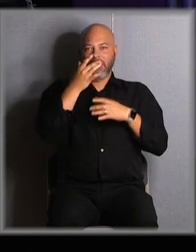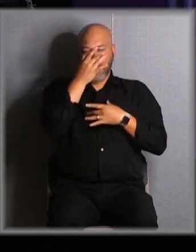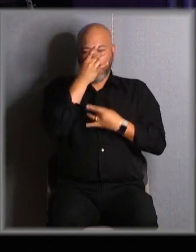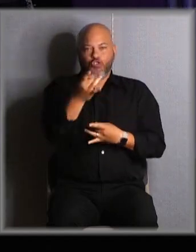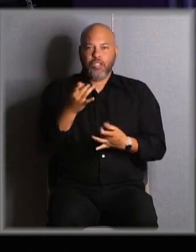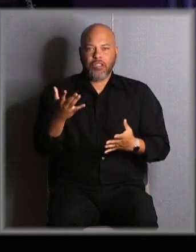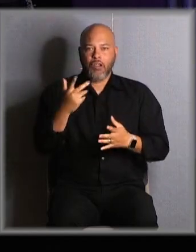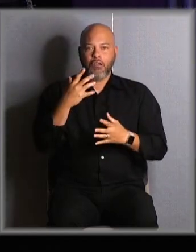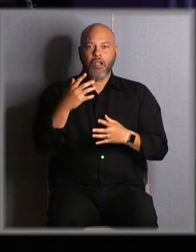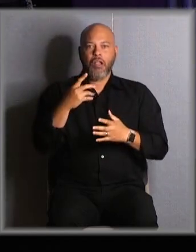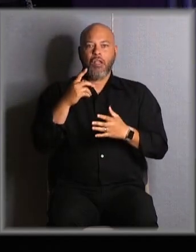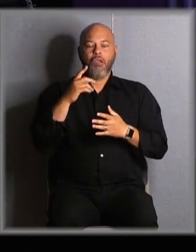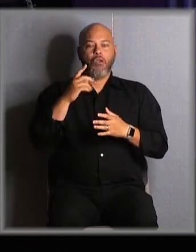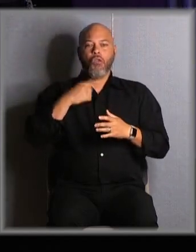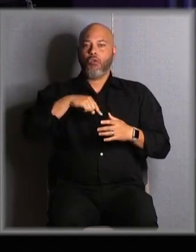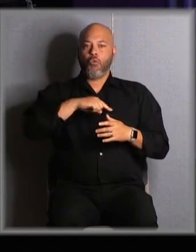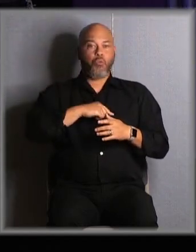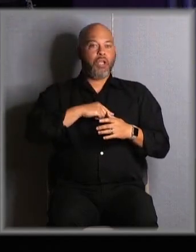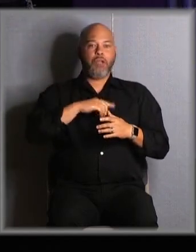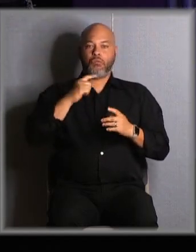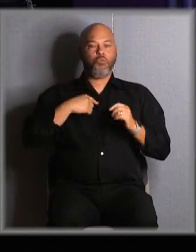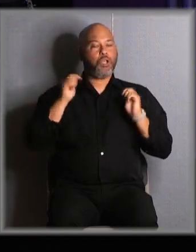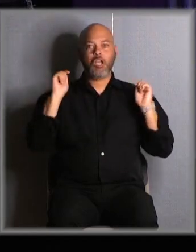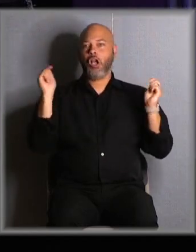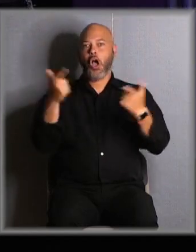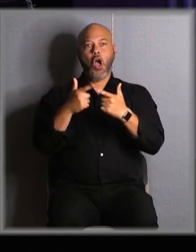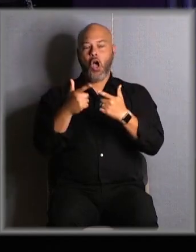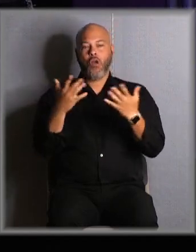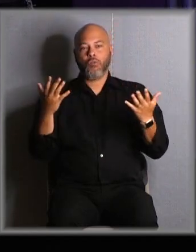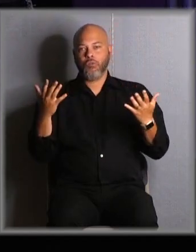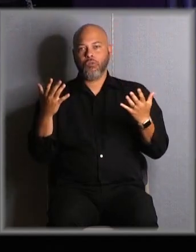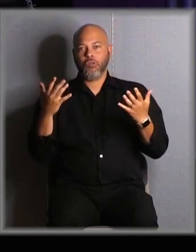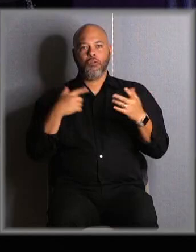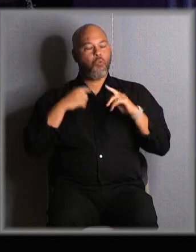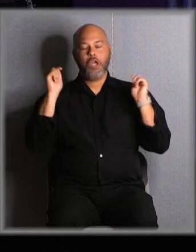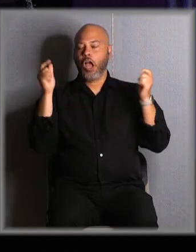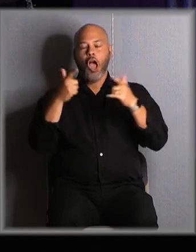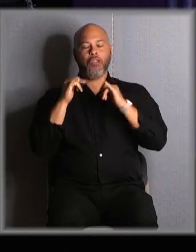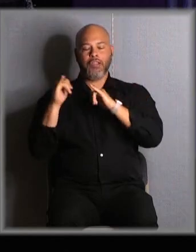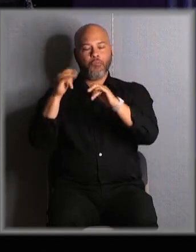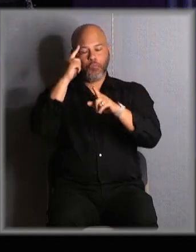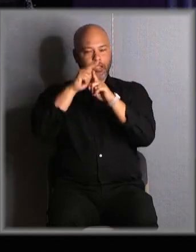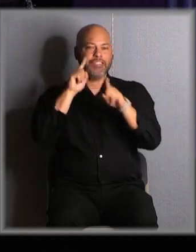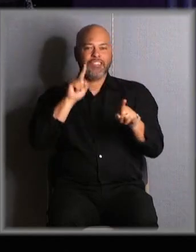nature. And can I tell you, we all kin folks. I said, we all kin folks.